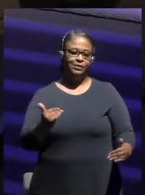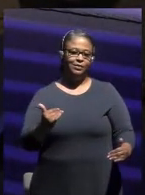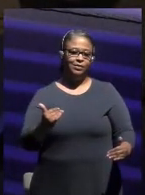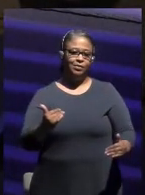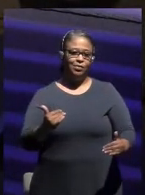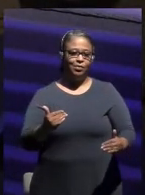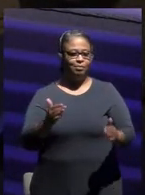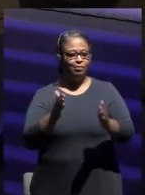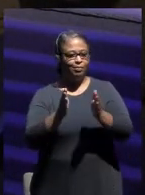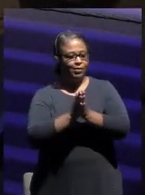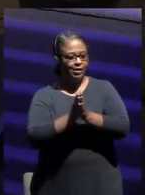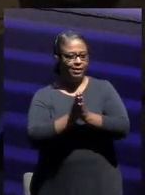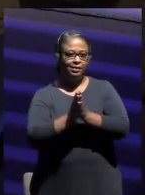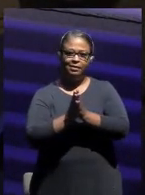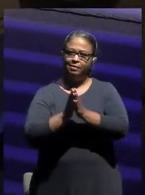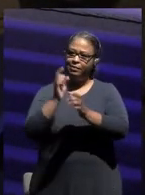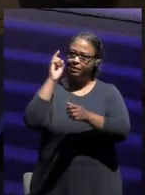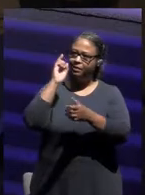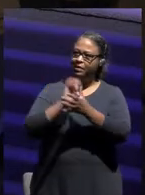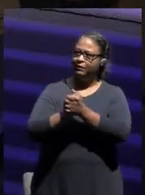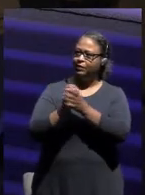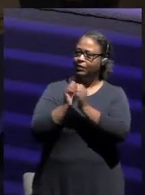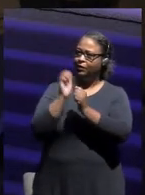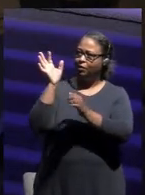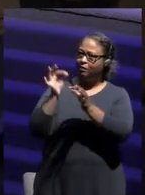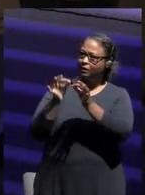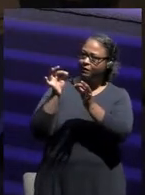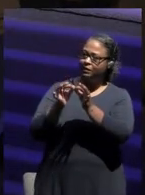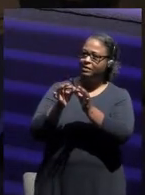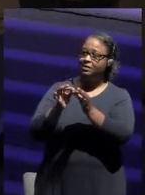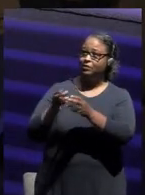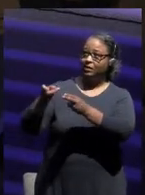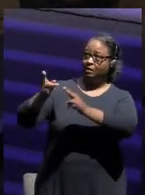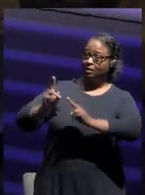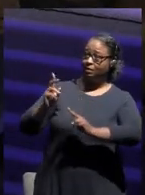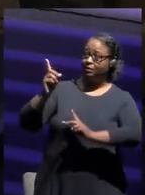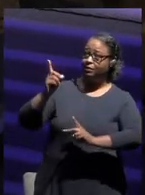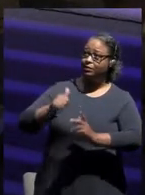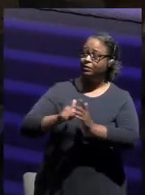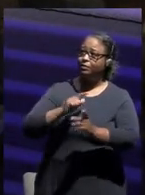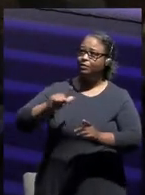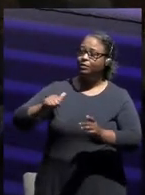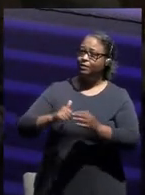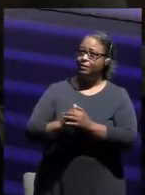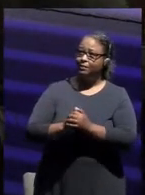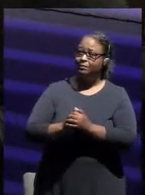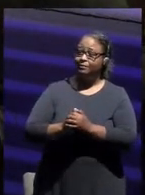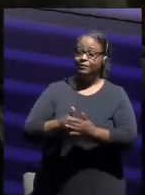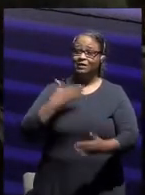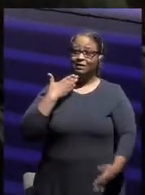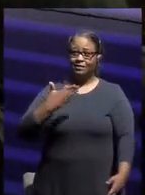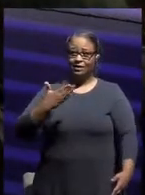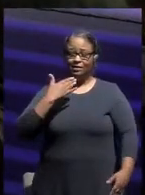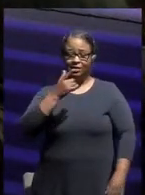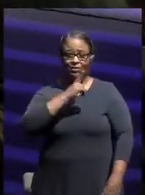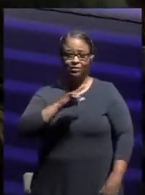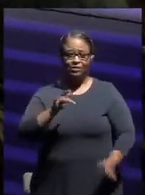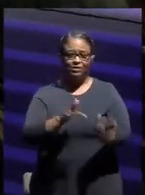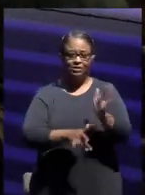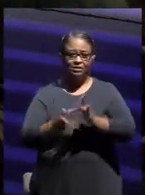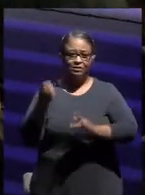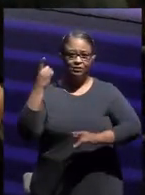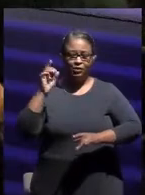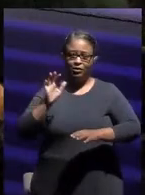binding together, believing in your faithfulness as we honor you, Lord God. We thank you, Lord Jesus, for your help